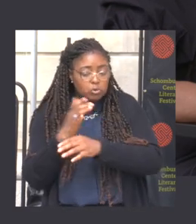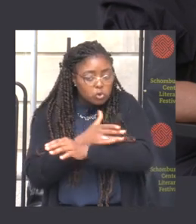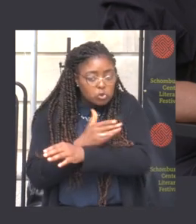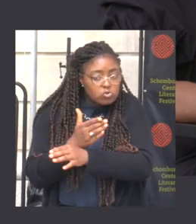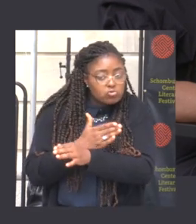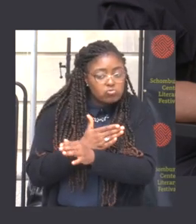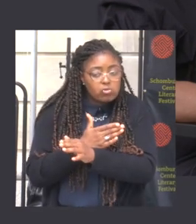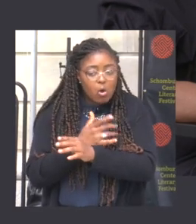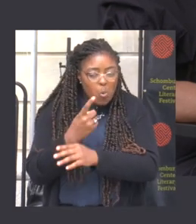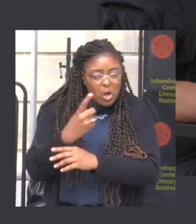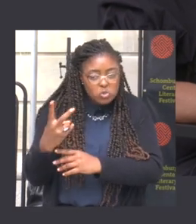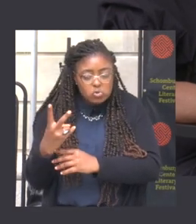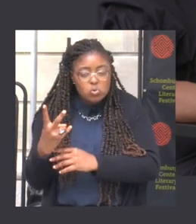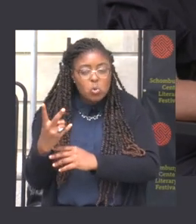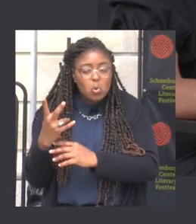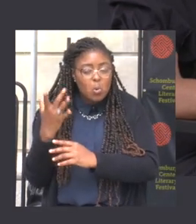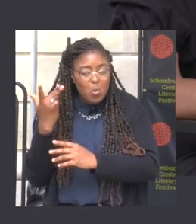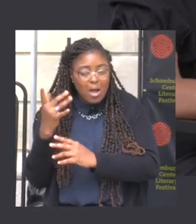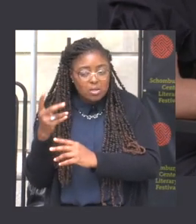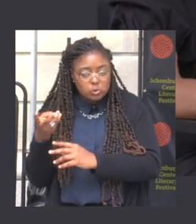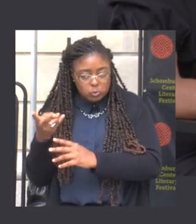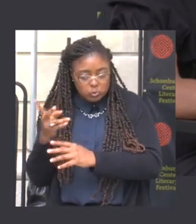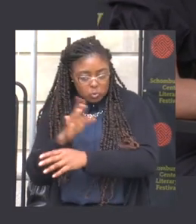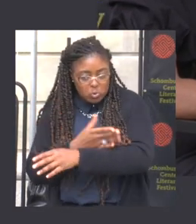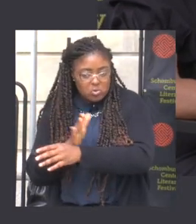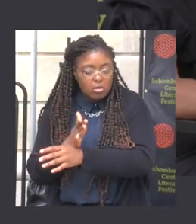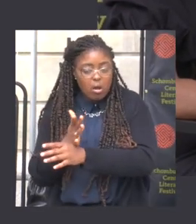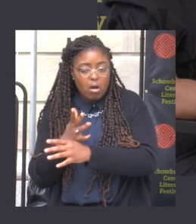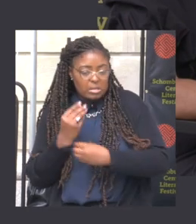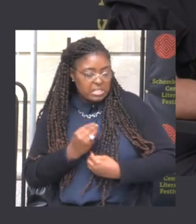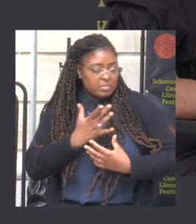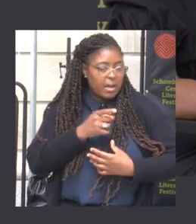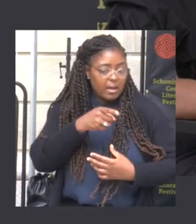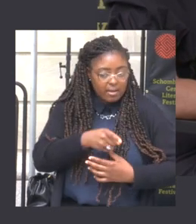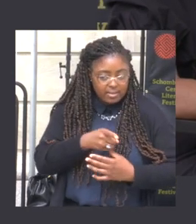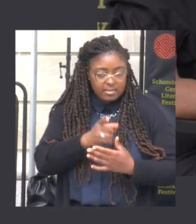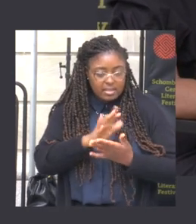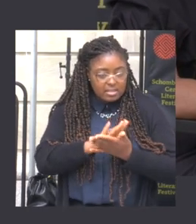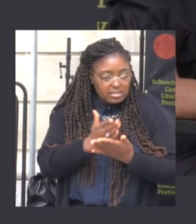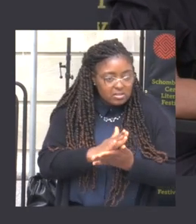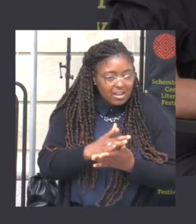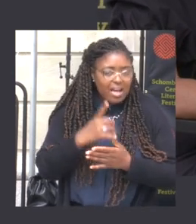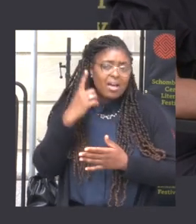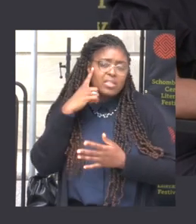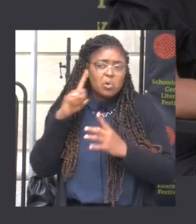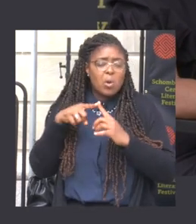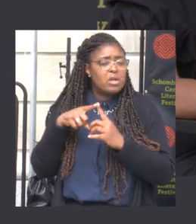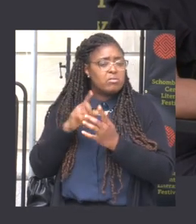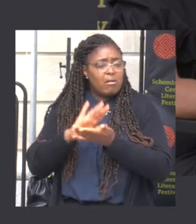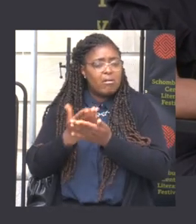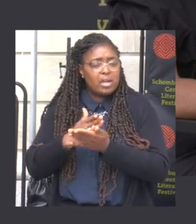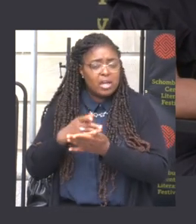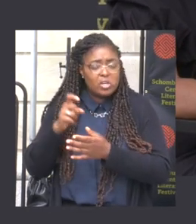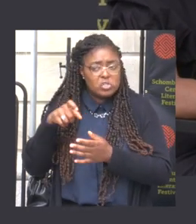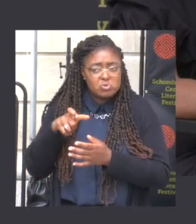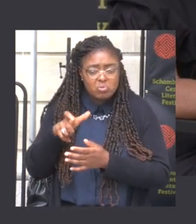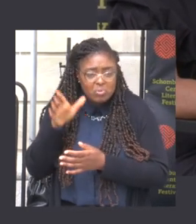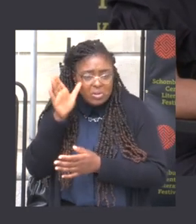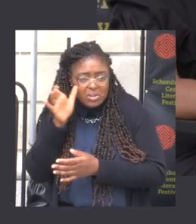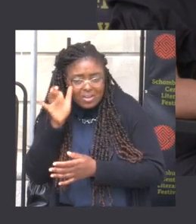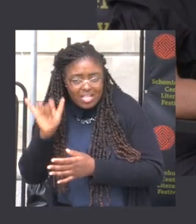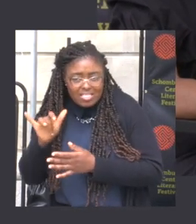that, you know, I just think you just have to be listening to Miles Davis Kind of Blue when you're making these collard greens or whatever.